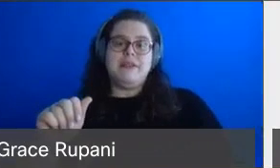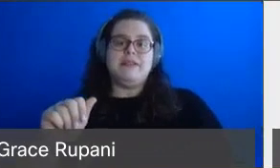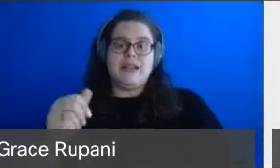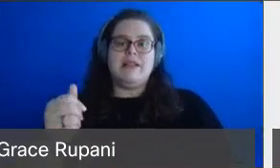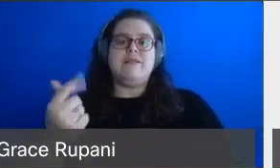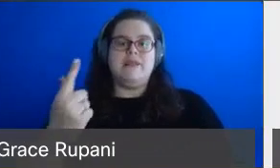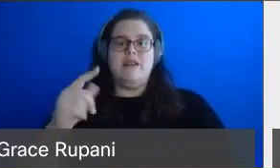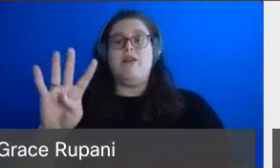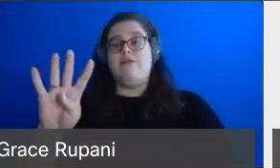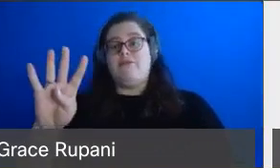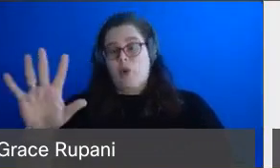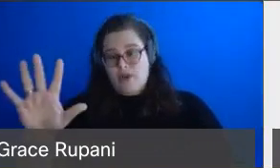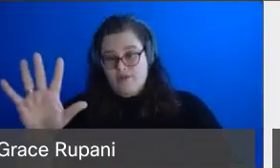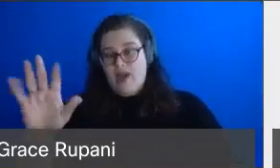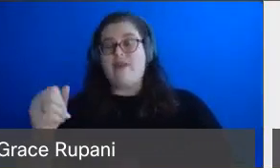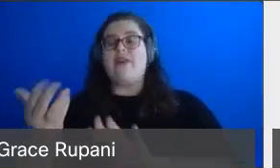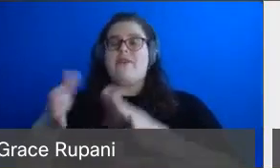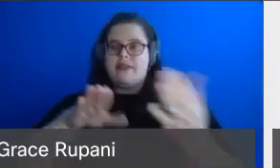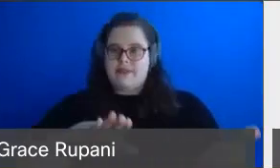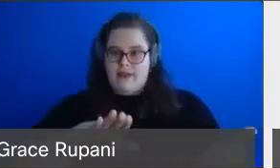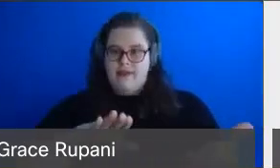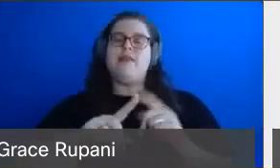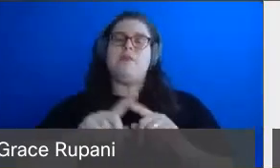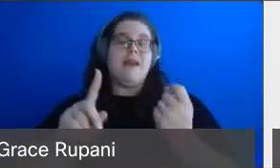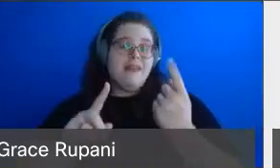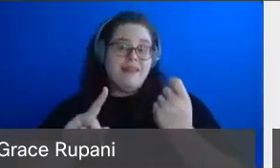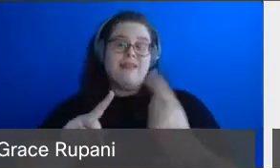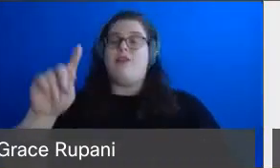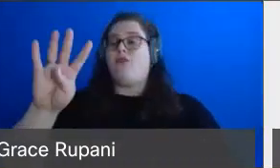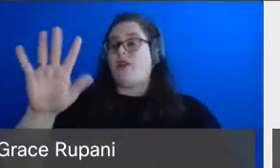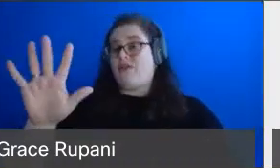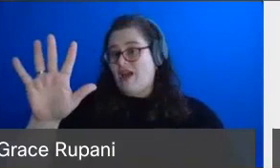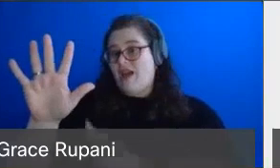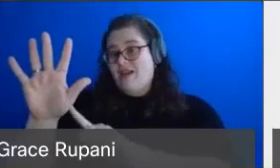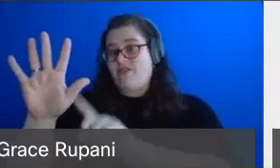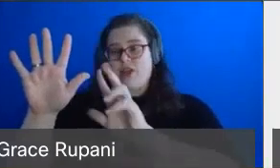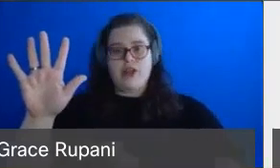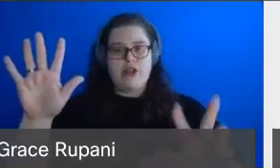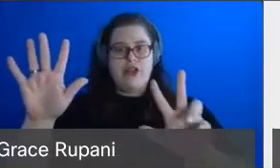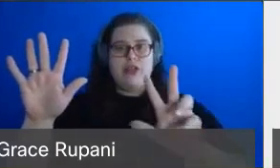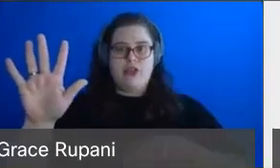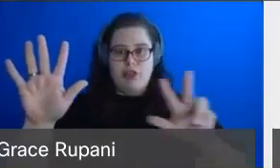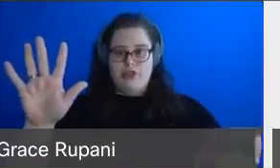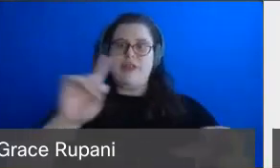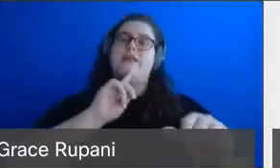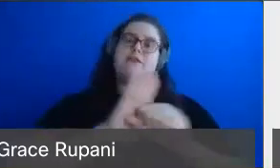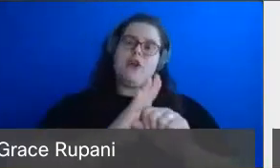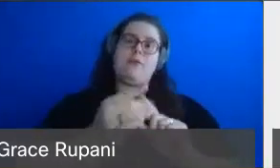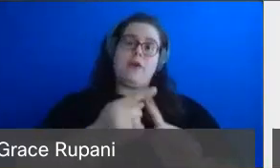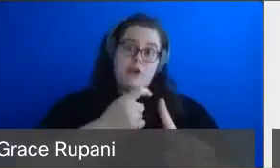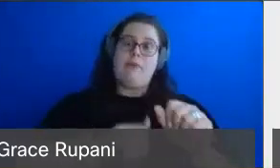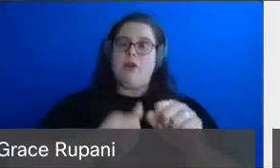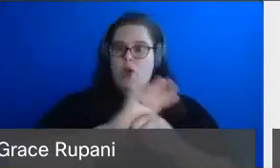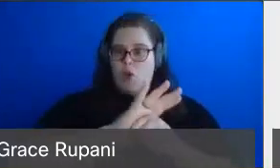have subsequently died, with 33 who have been confirmed as COVID deaths, which is an